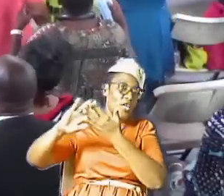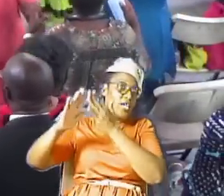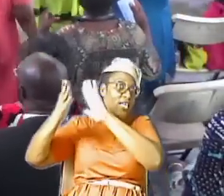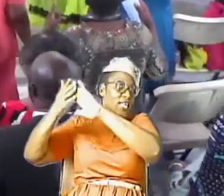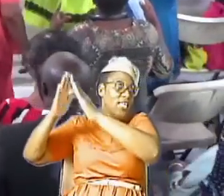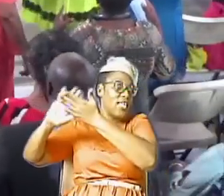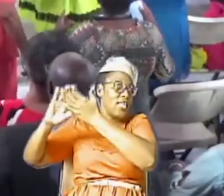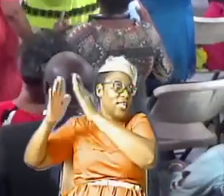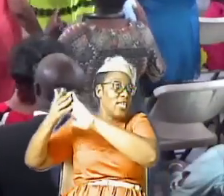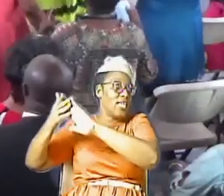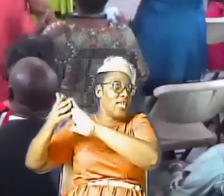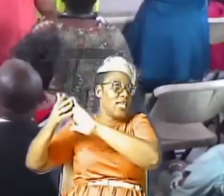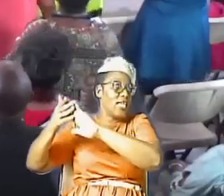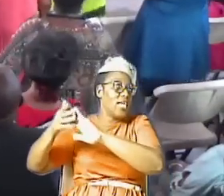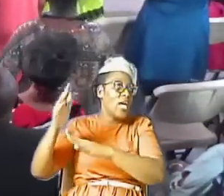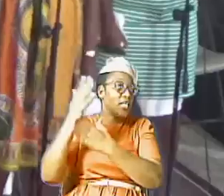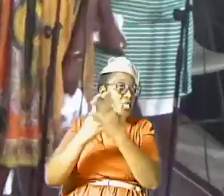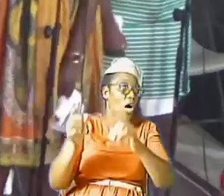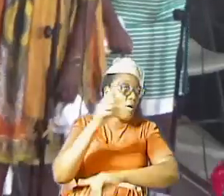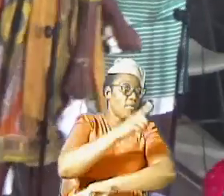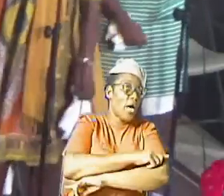sweet memory.